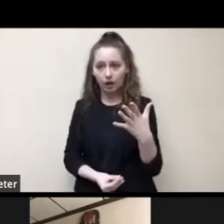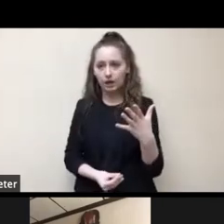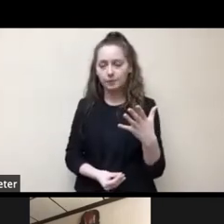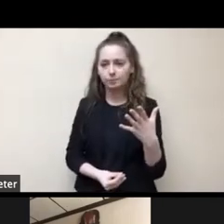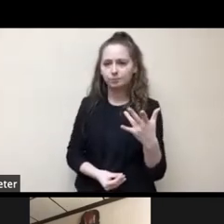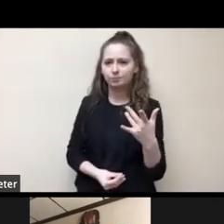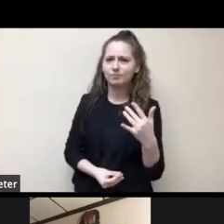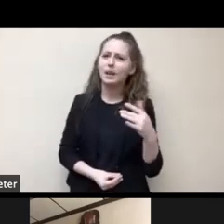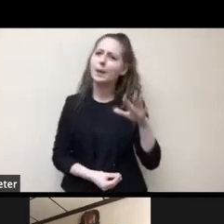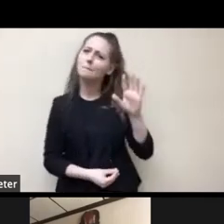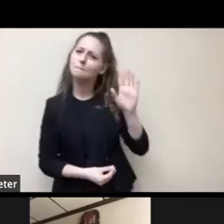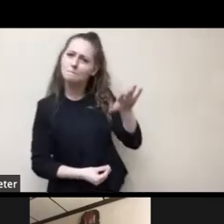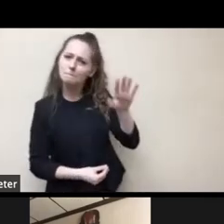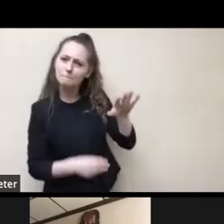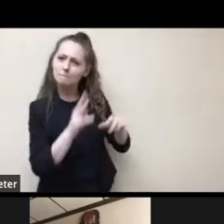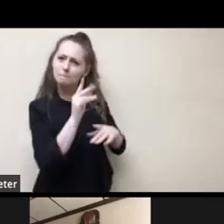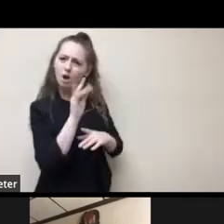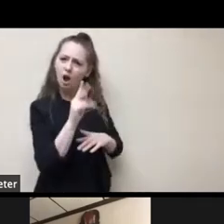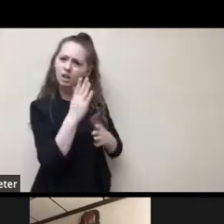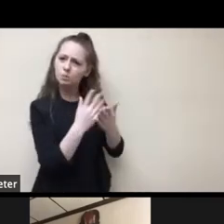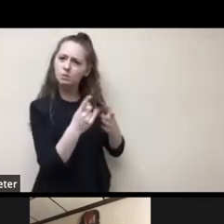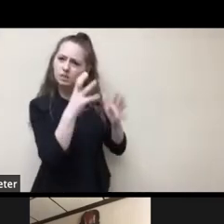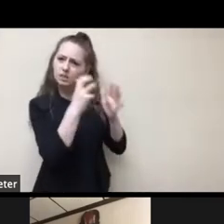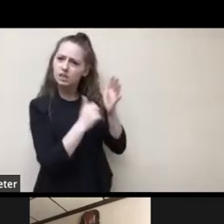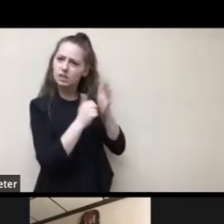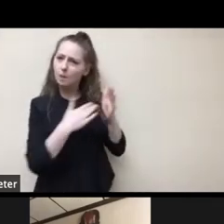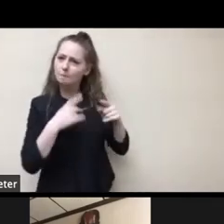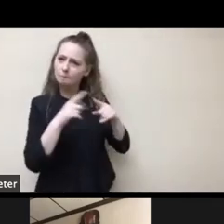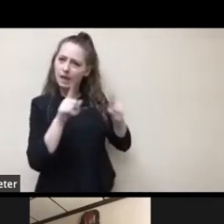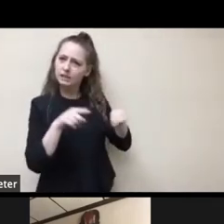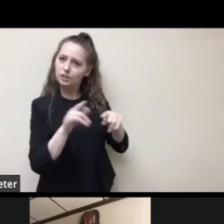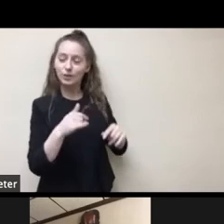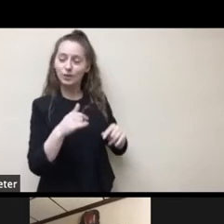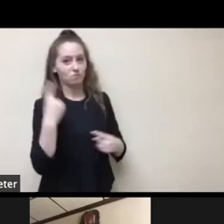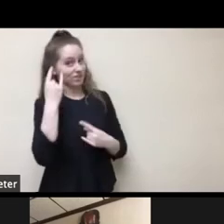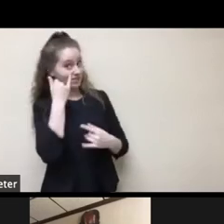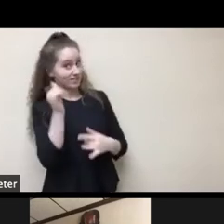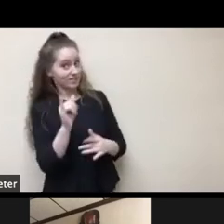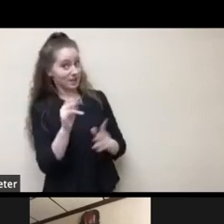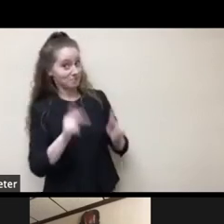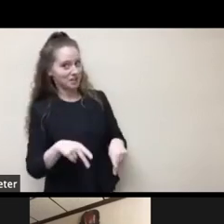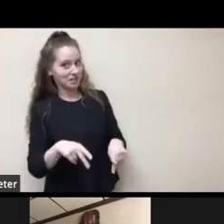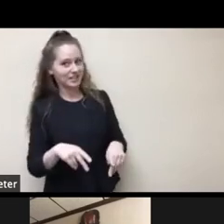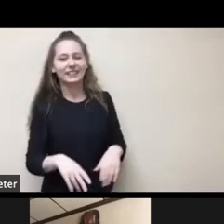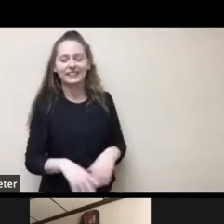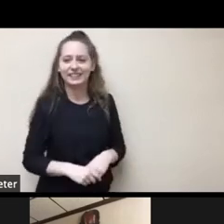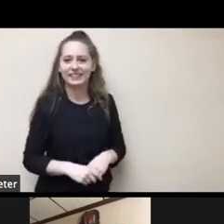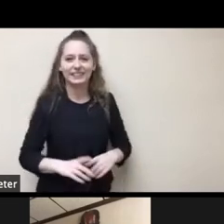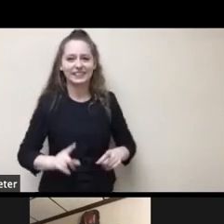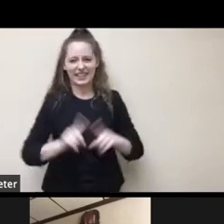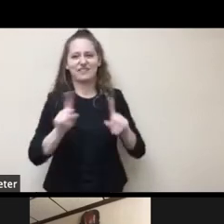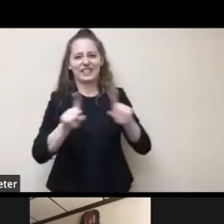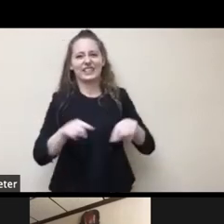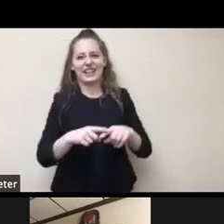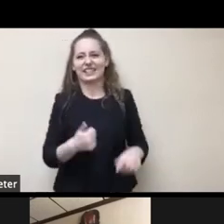Mark, somebody's been taking my signs down also. I wonder if it's the same person. Different signs, sorry. Different issue.